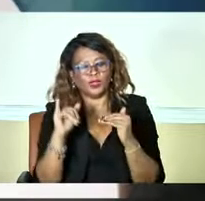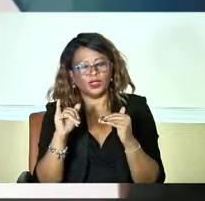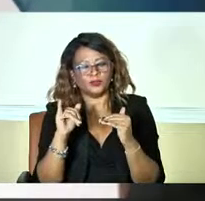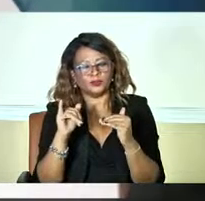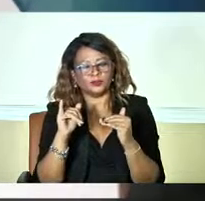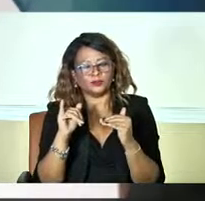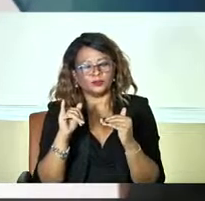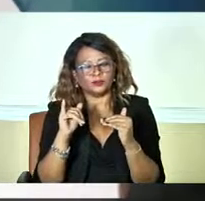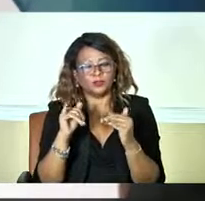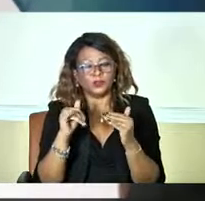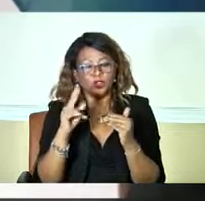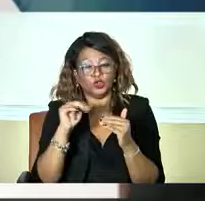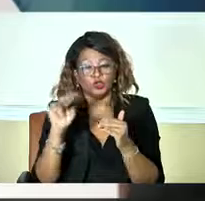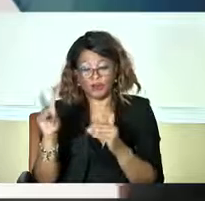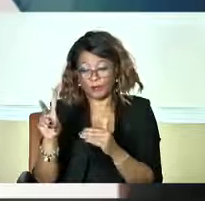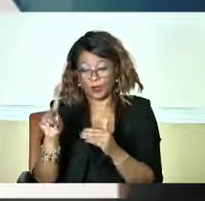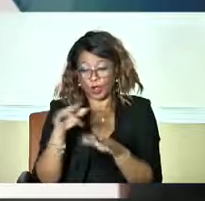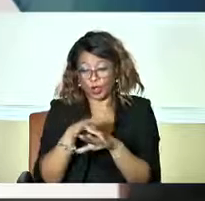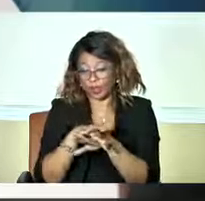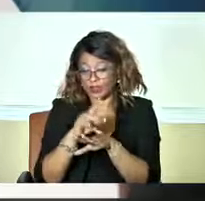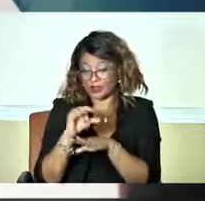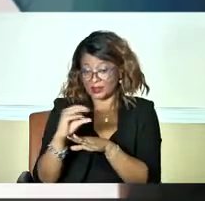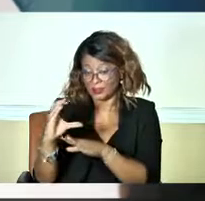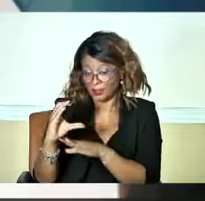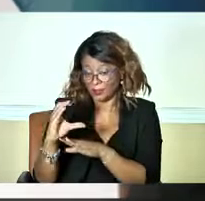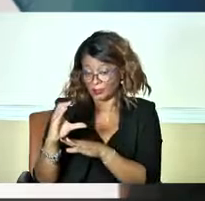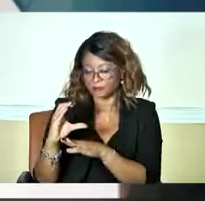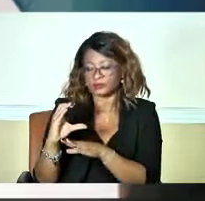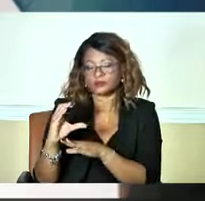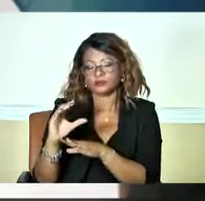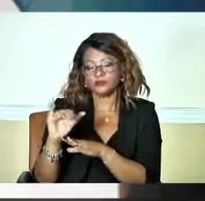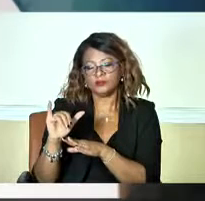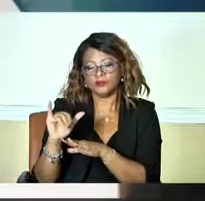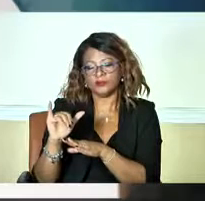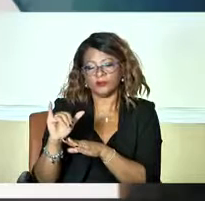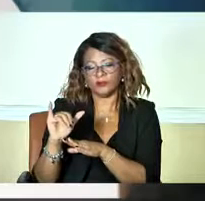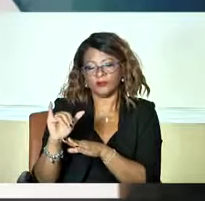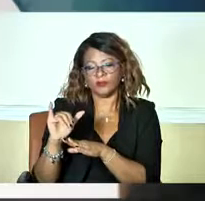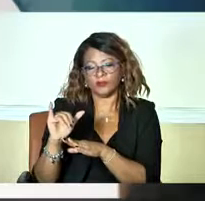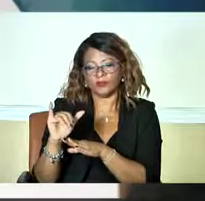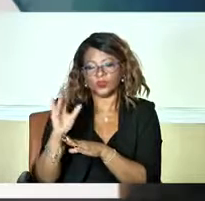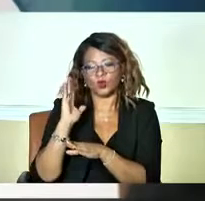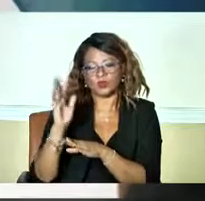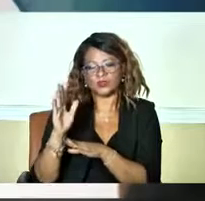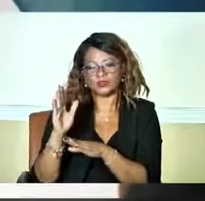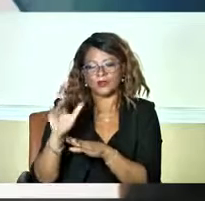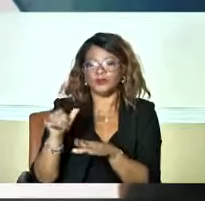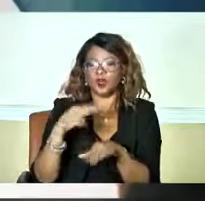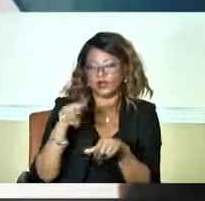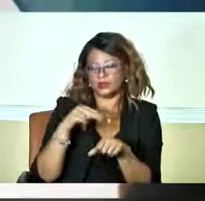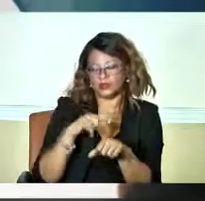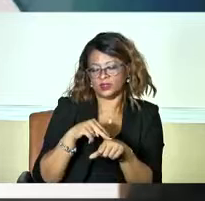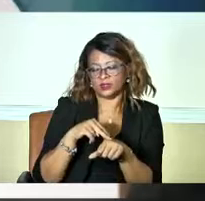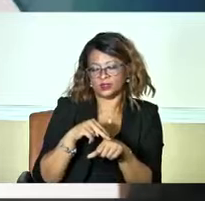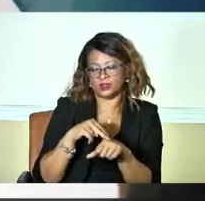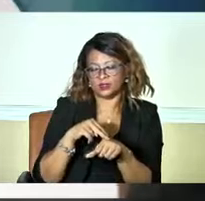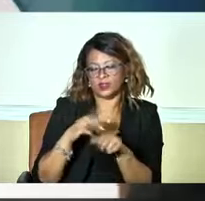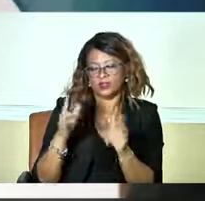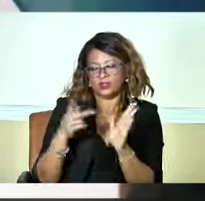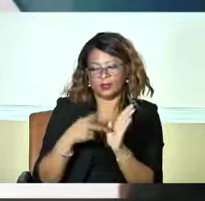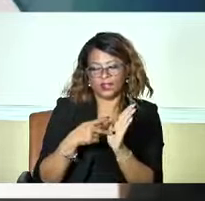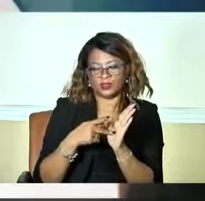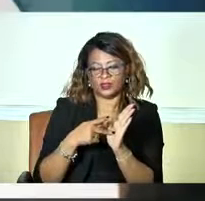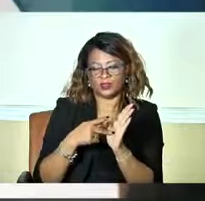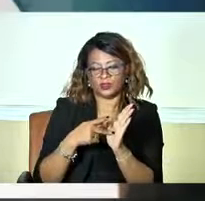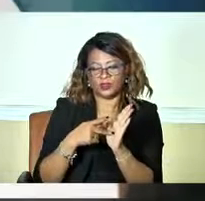come November, early December, that there will be some normalcy brought back